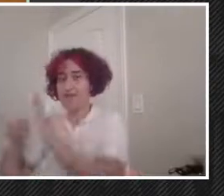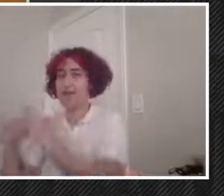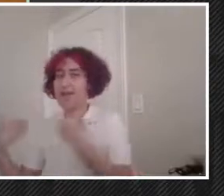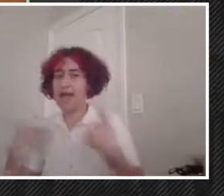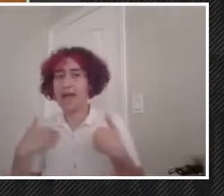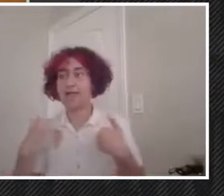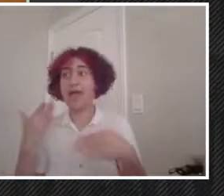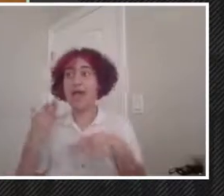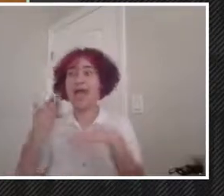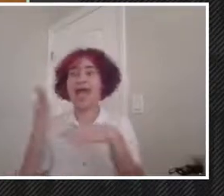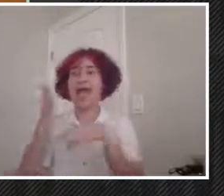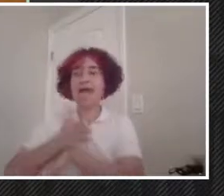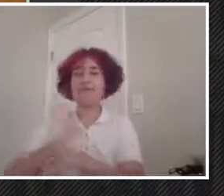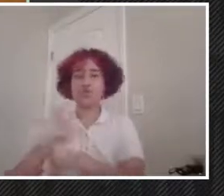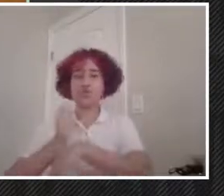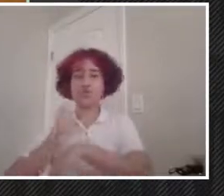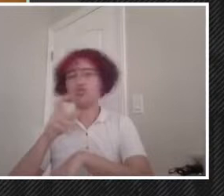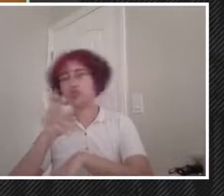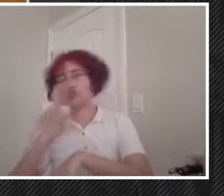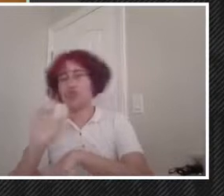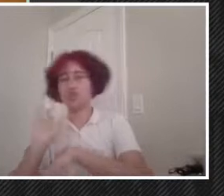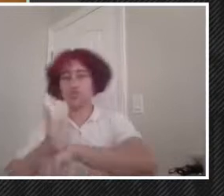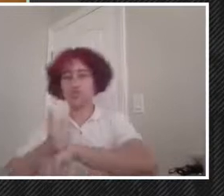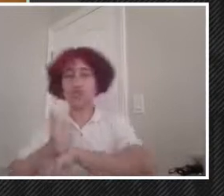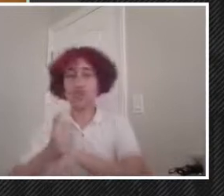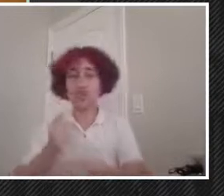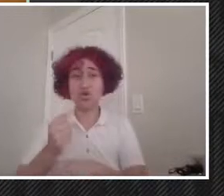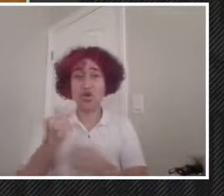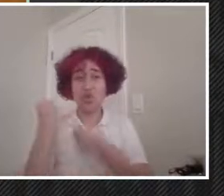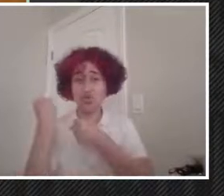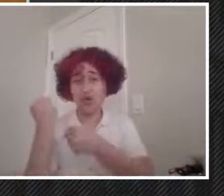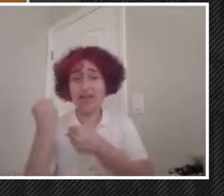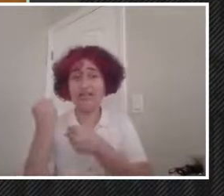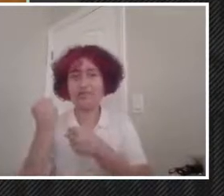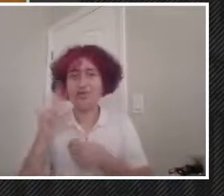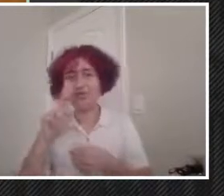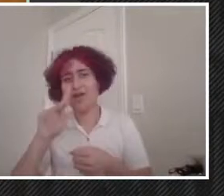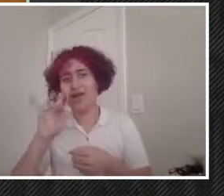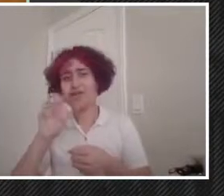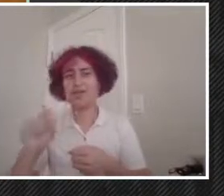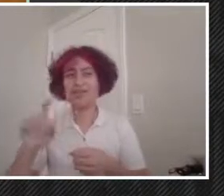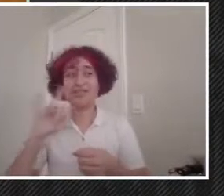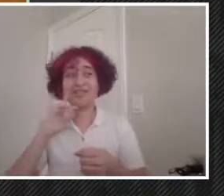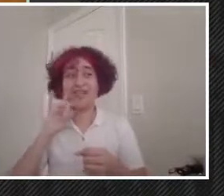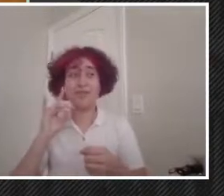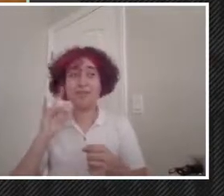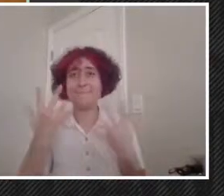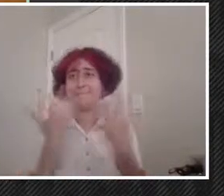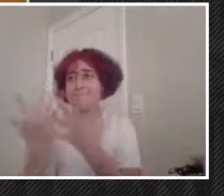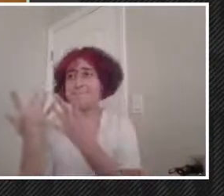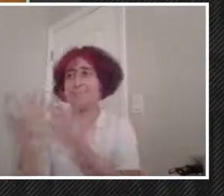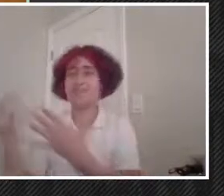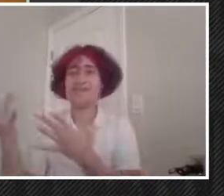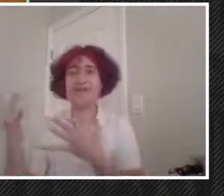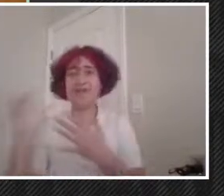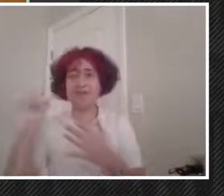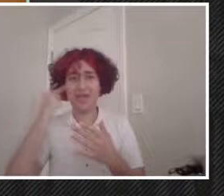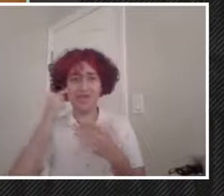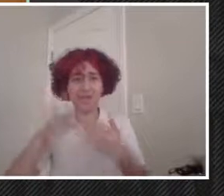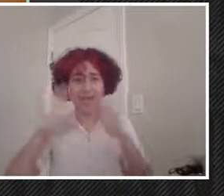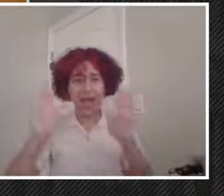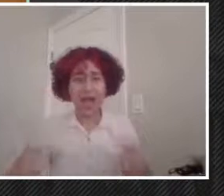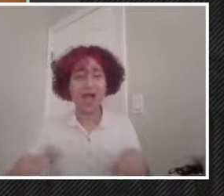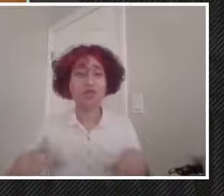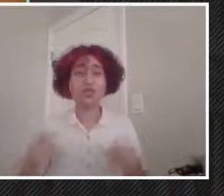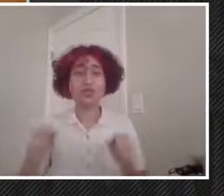rioters came and burned down the courthouse and the seat of government in order to prevent an African-American person who'd